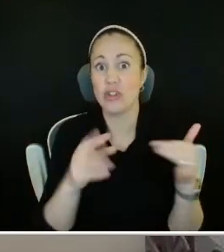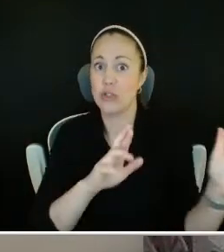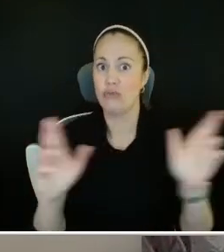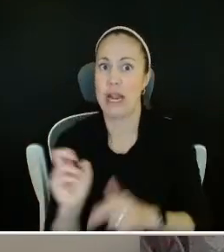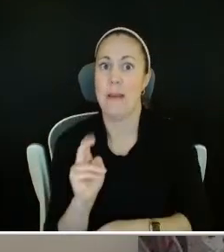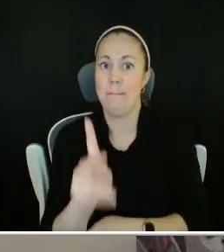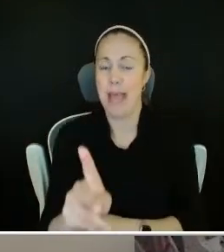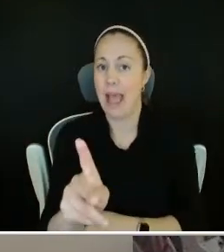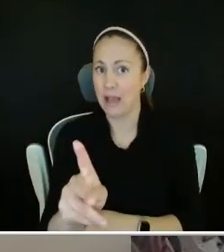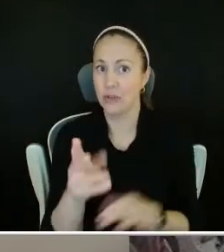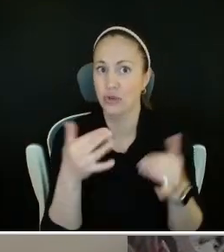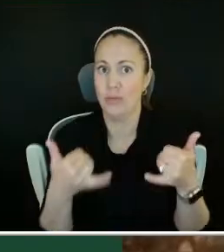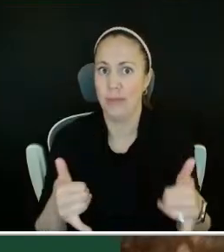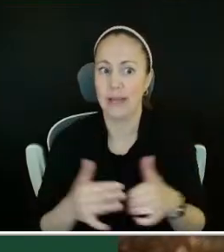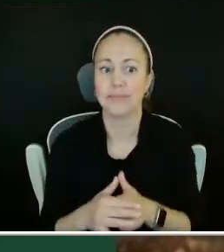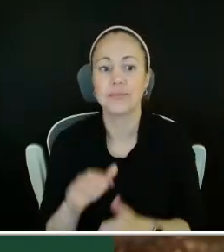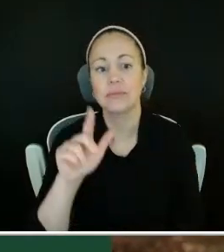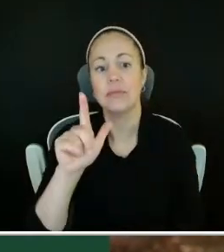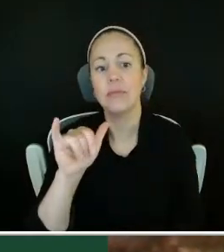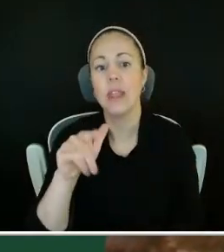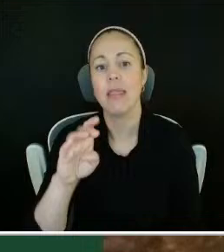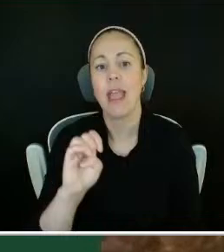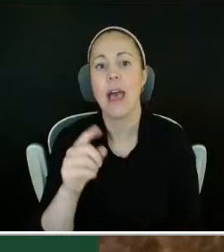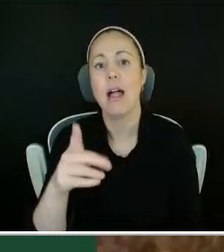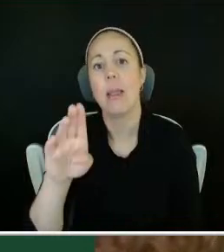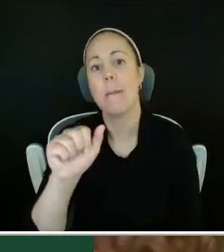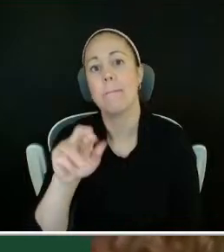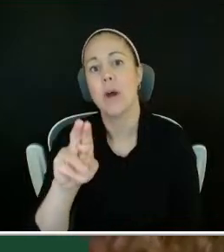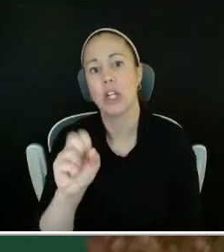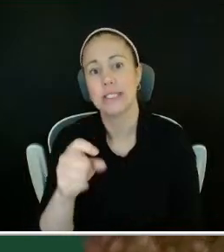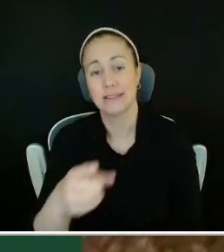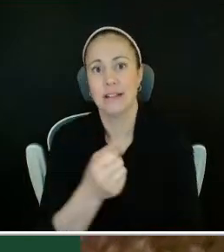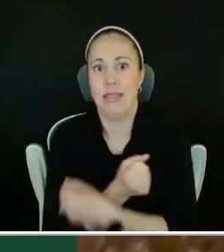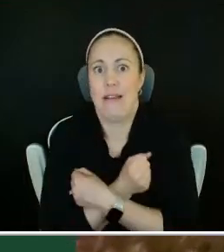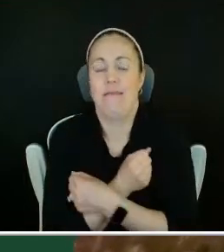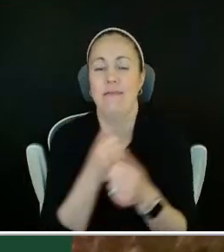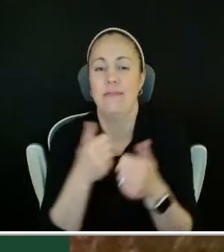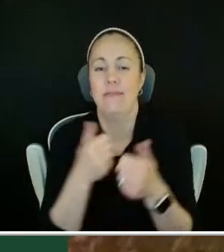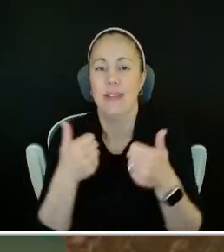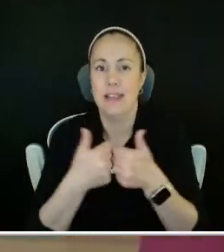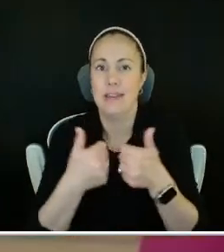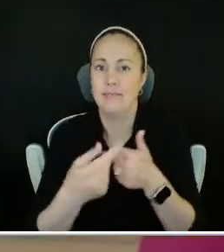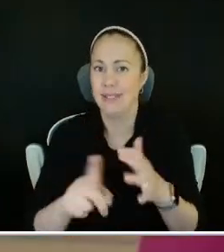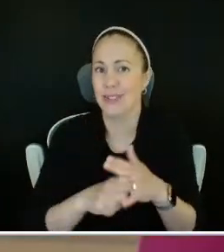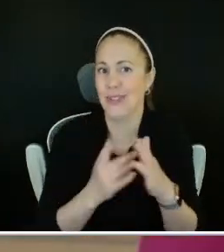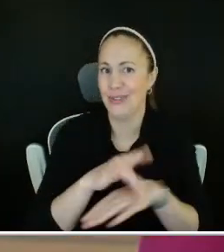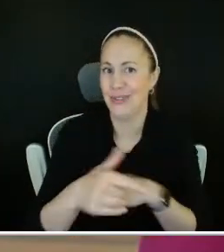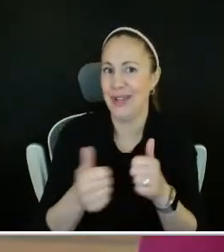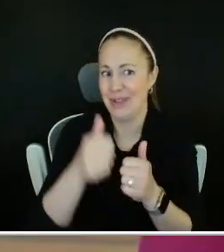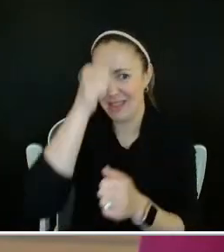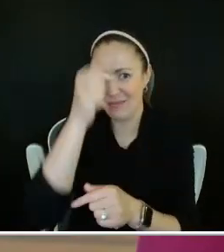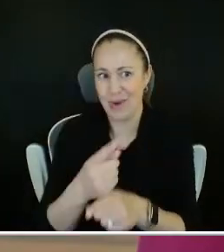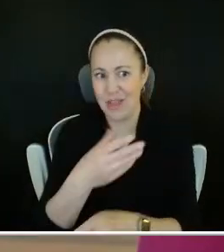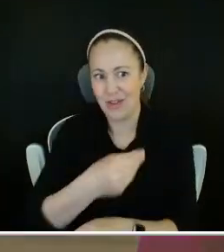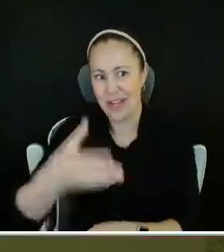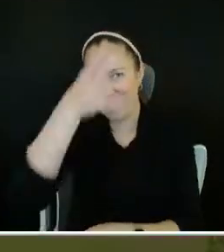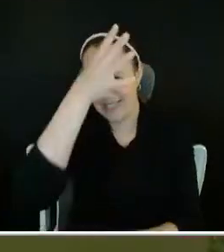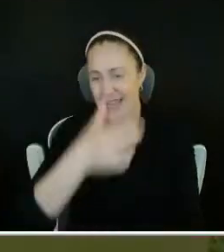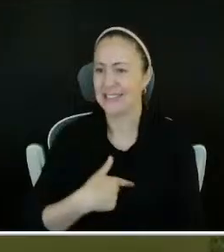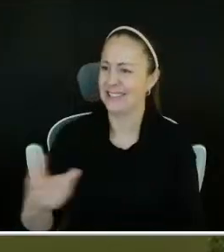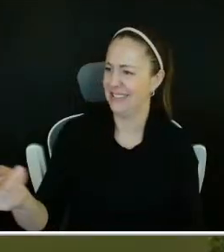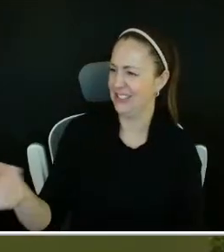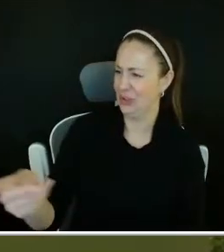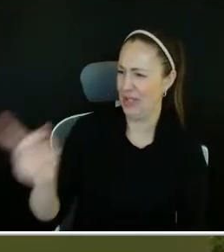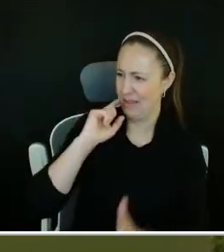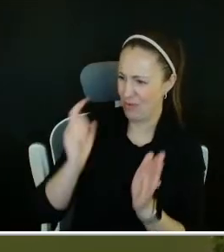the game started early with her brother and her dad. They were throwing in the front yard, and I was like, I want to play. It's